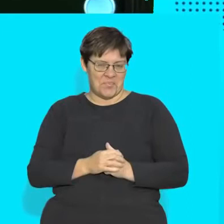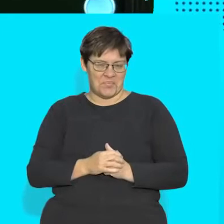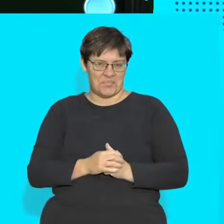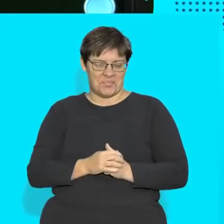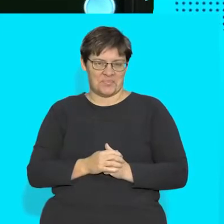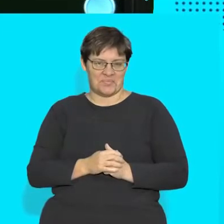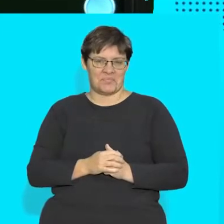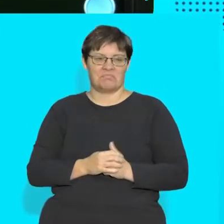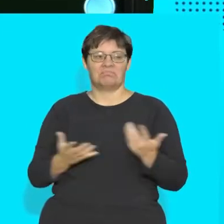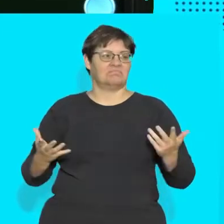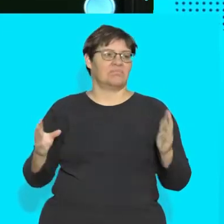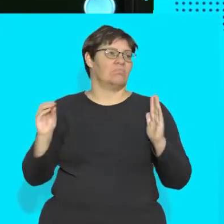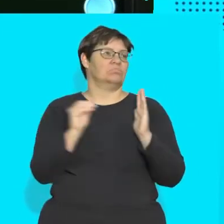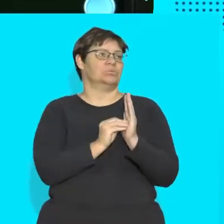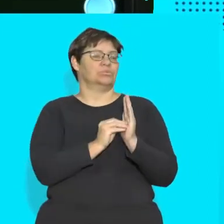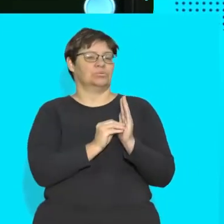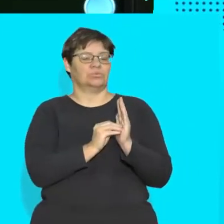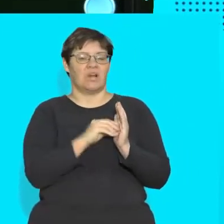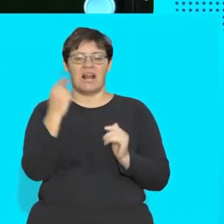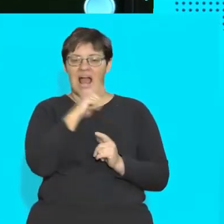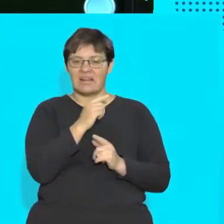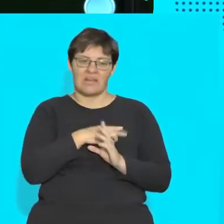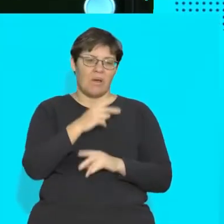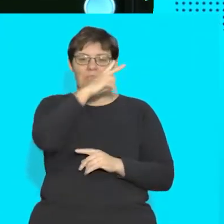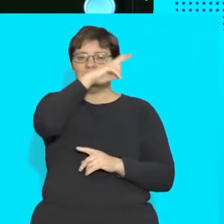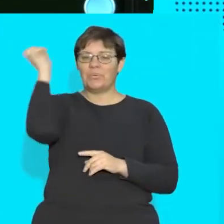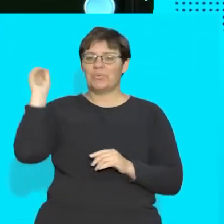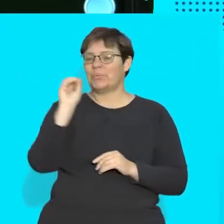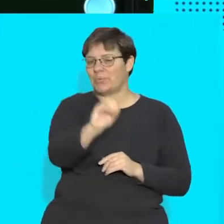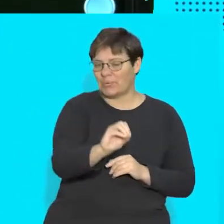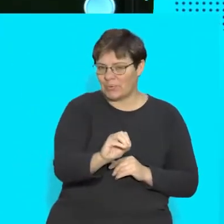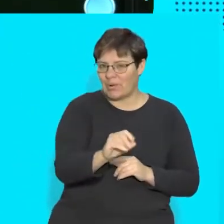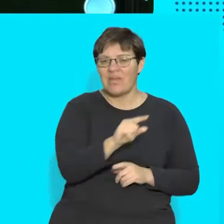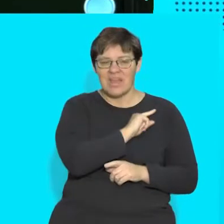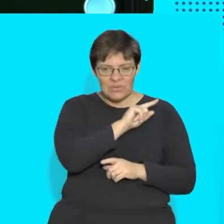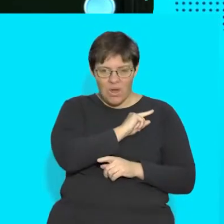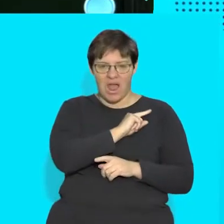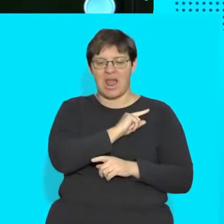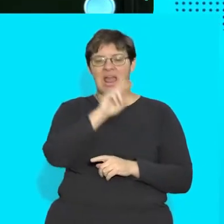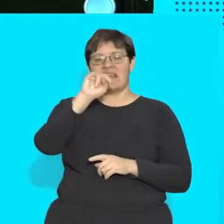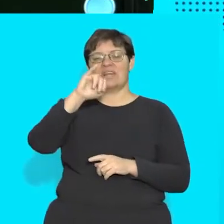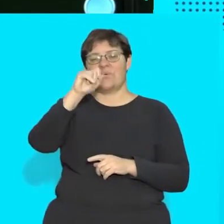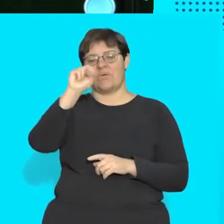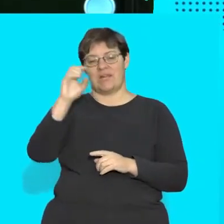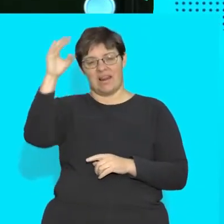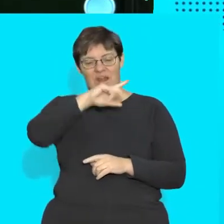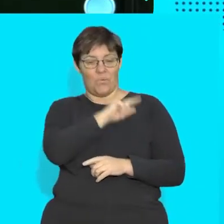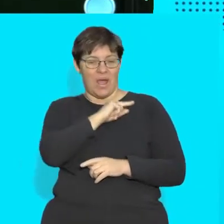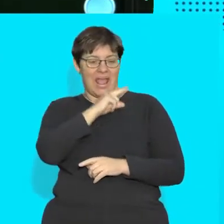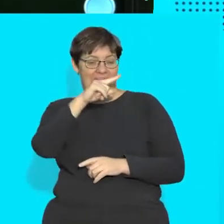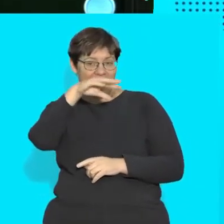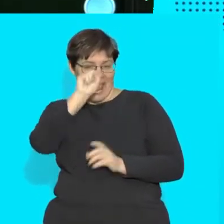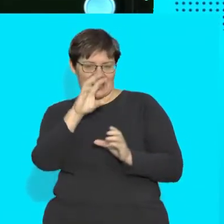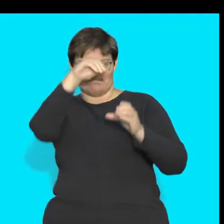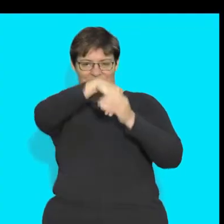Neon, when it's put into a light, gives us a nice blue color. Okay, that's why they called neon lights, because they used neon